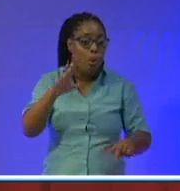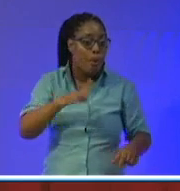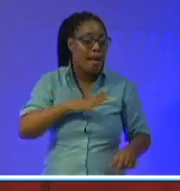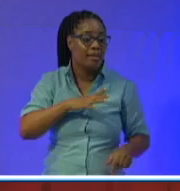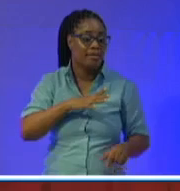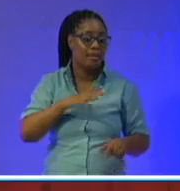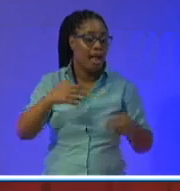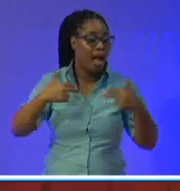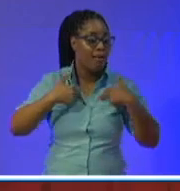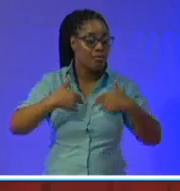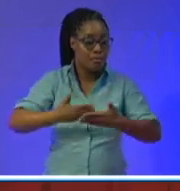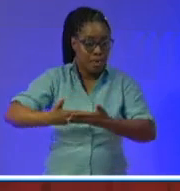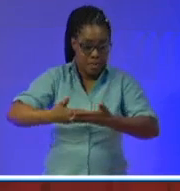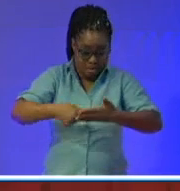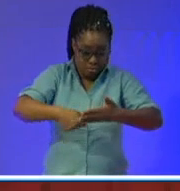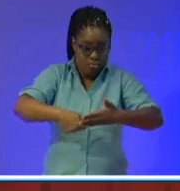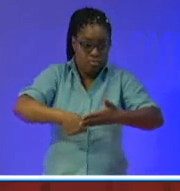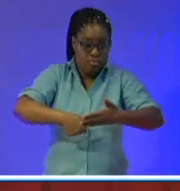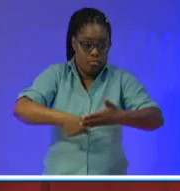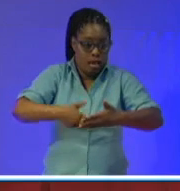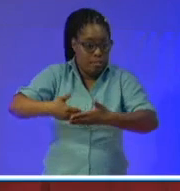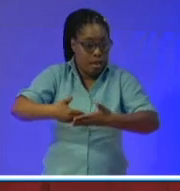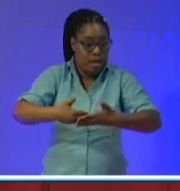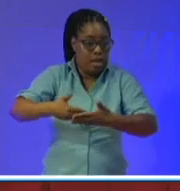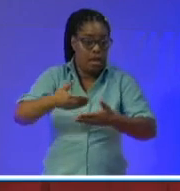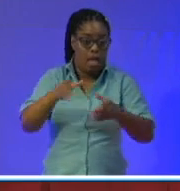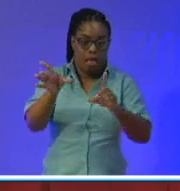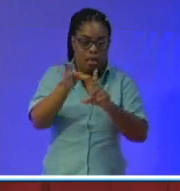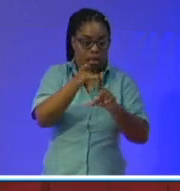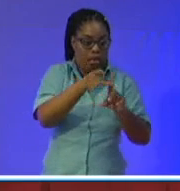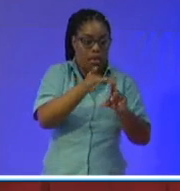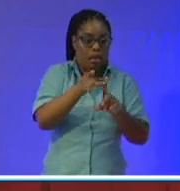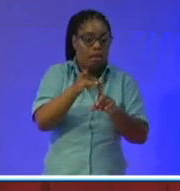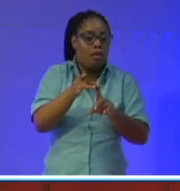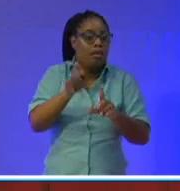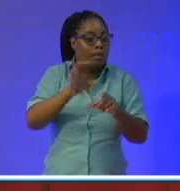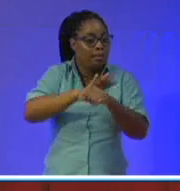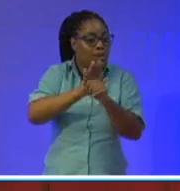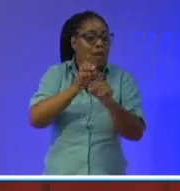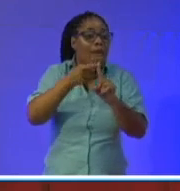other complications that have come out of a pregnant